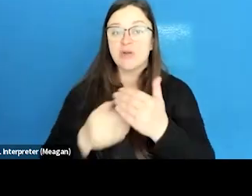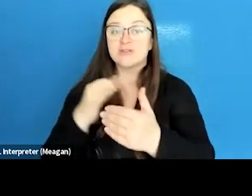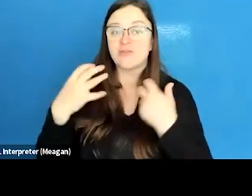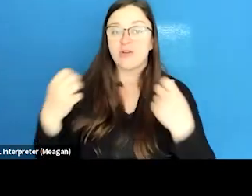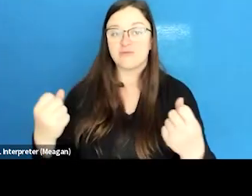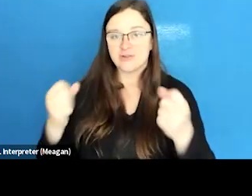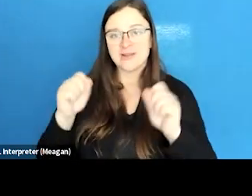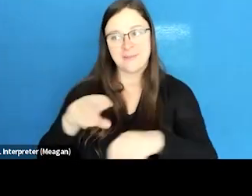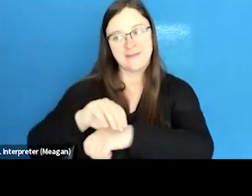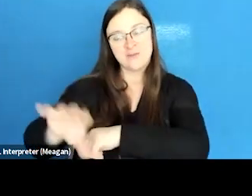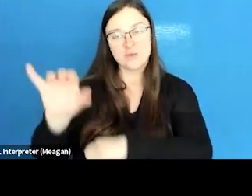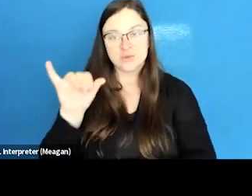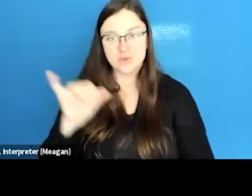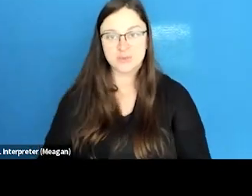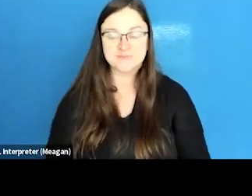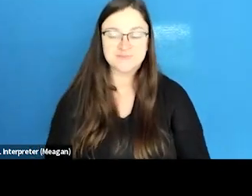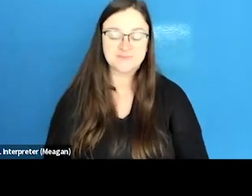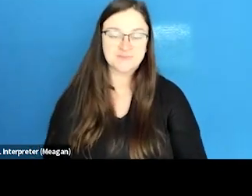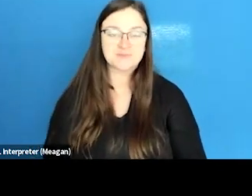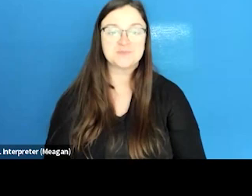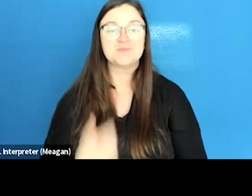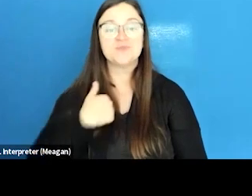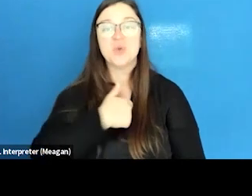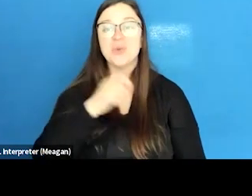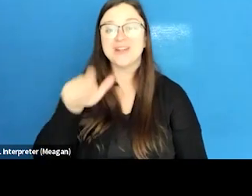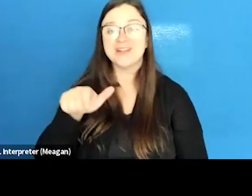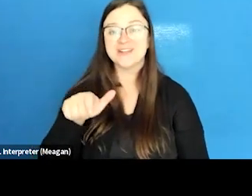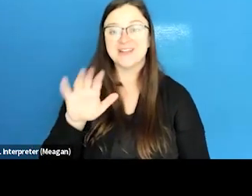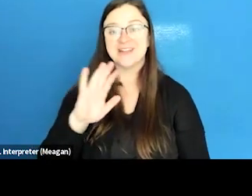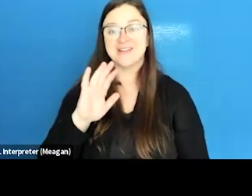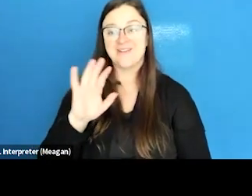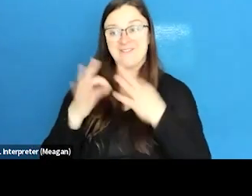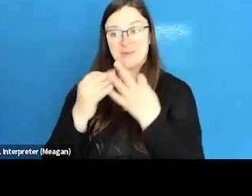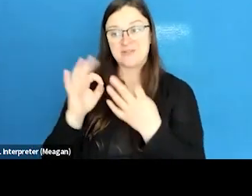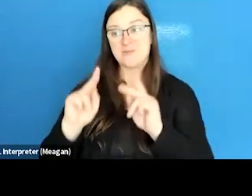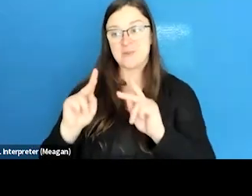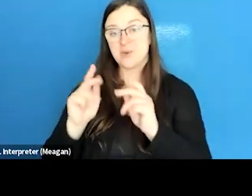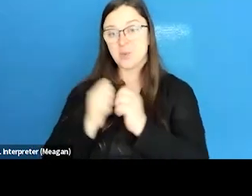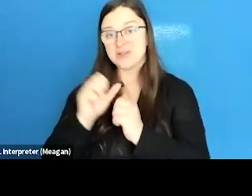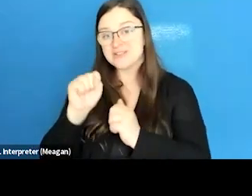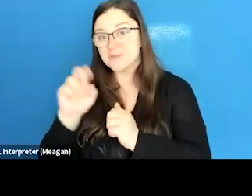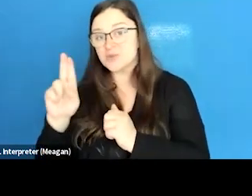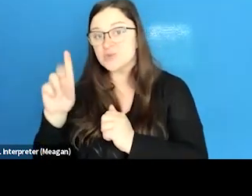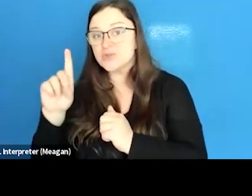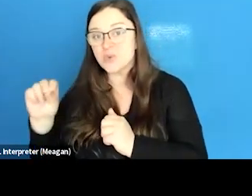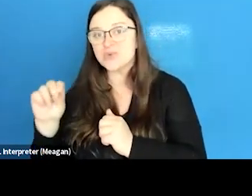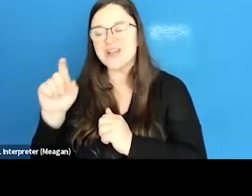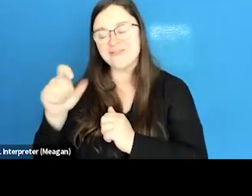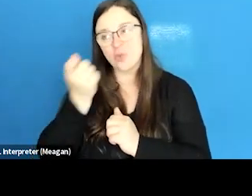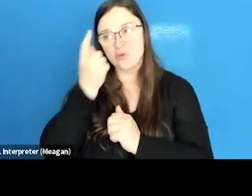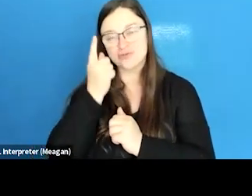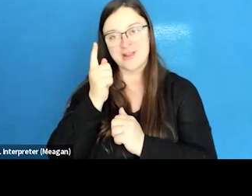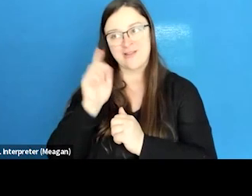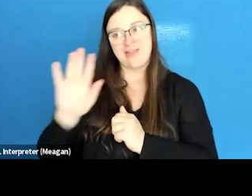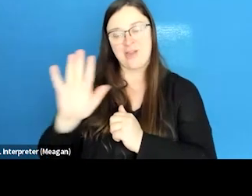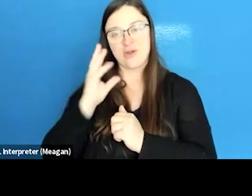influential, right? We need our families of people with substance use disorders to understand substance use disorders. And a lot of